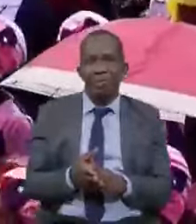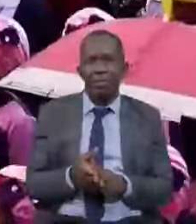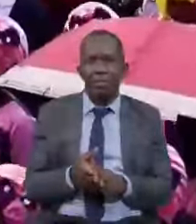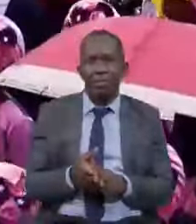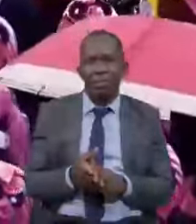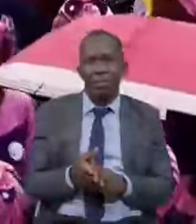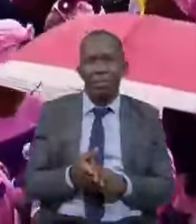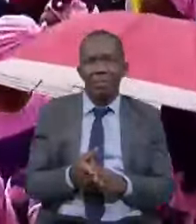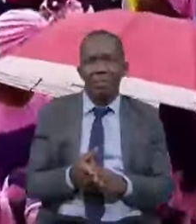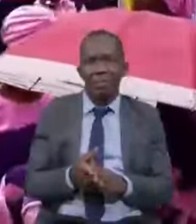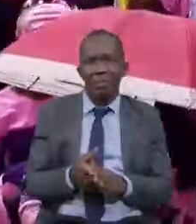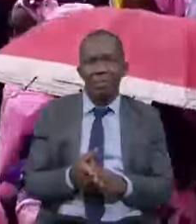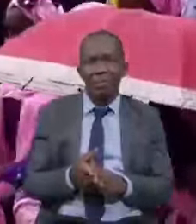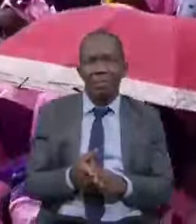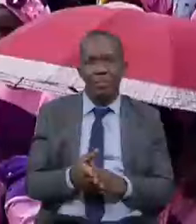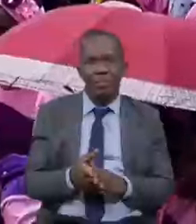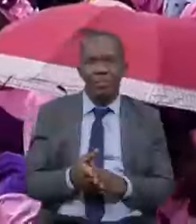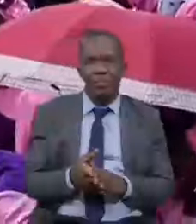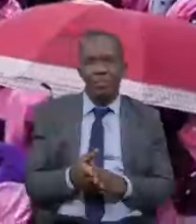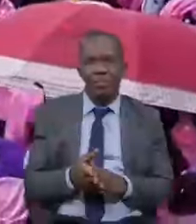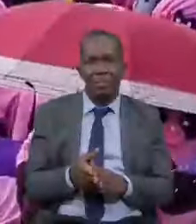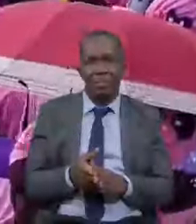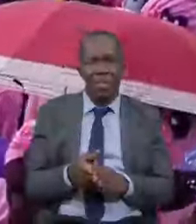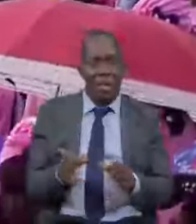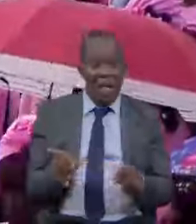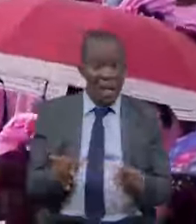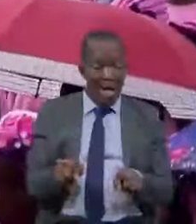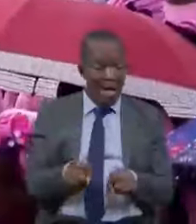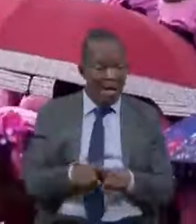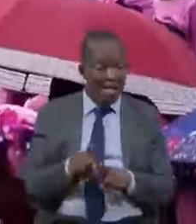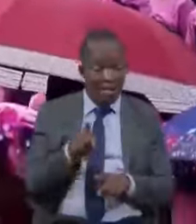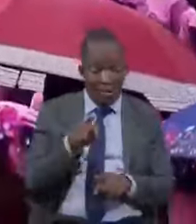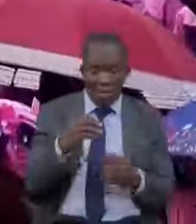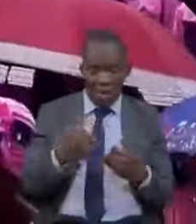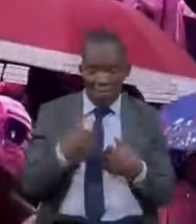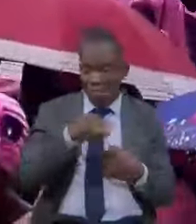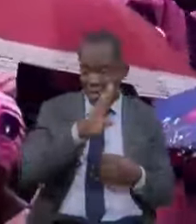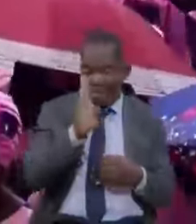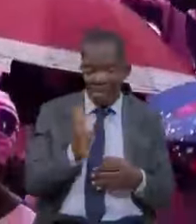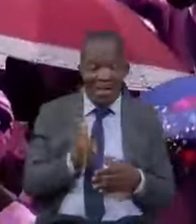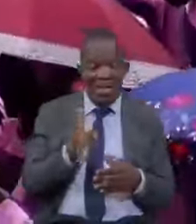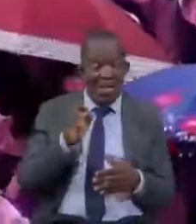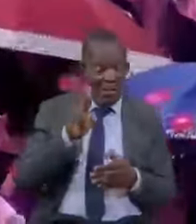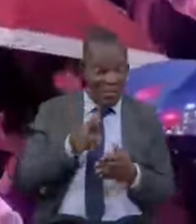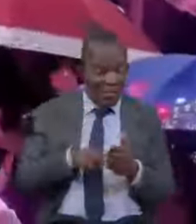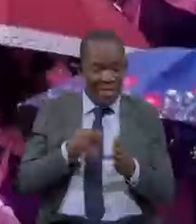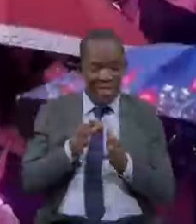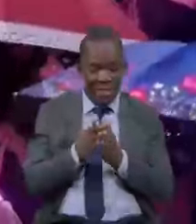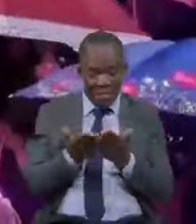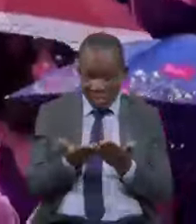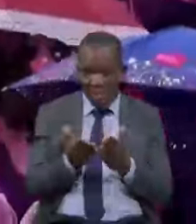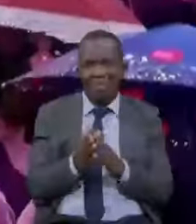As you have not read the books, people are lovingly giving to